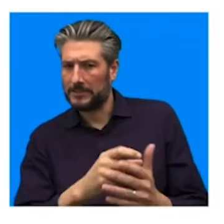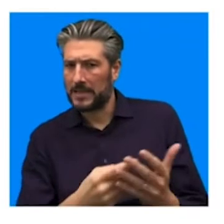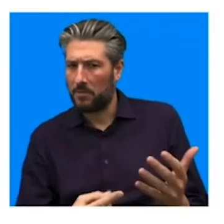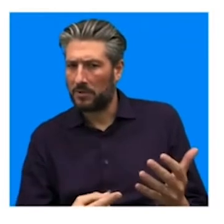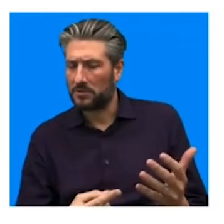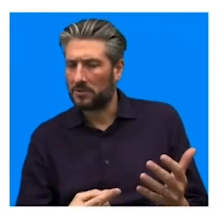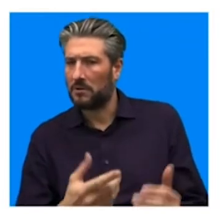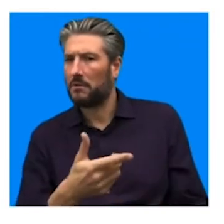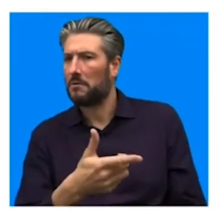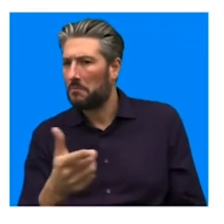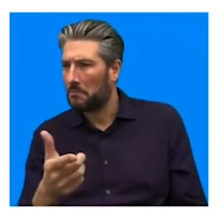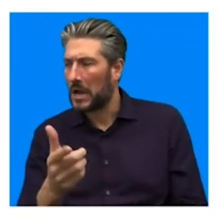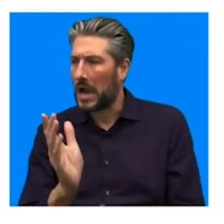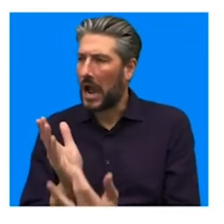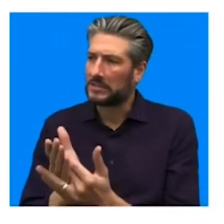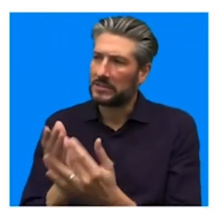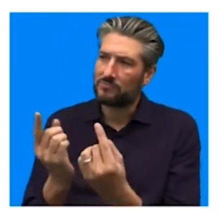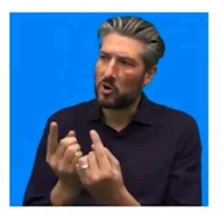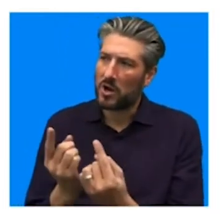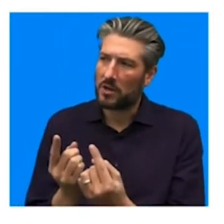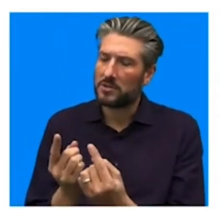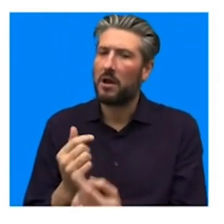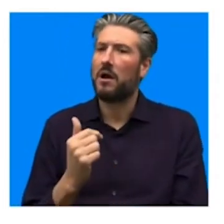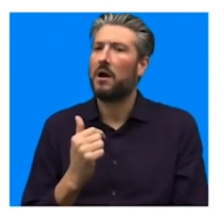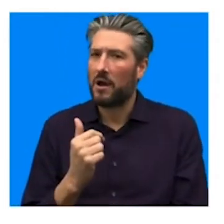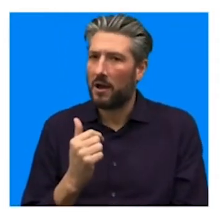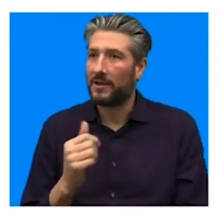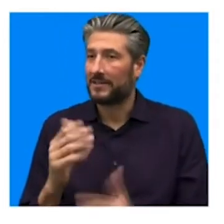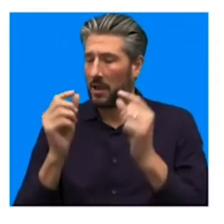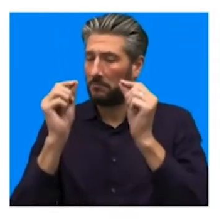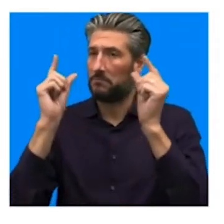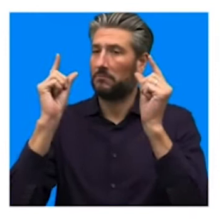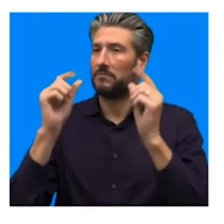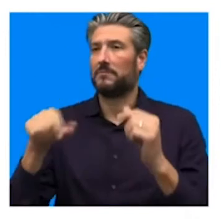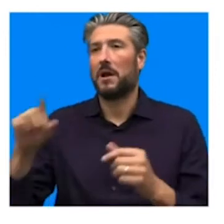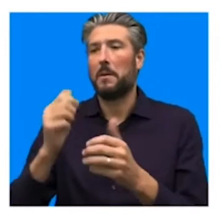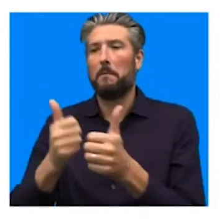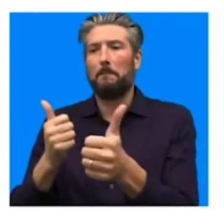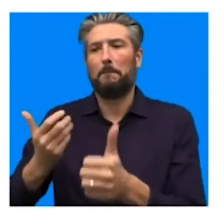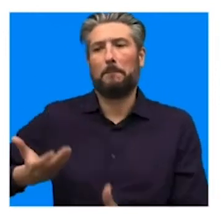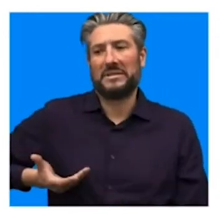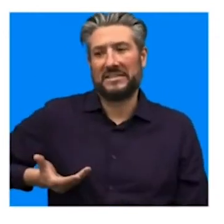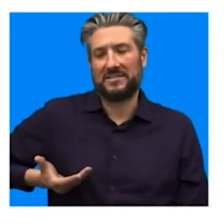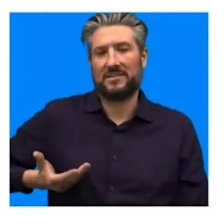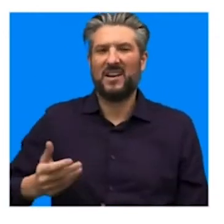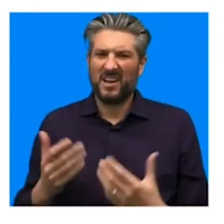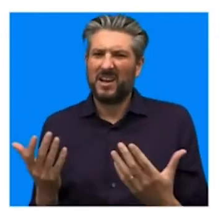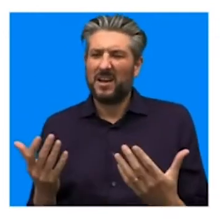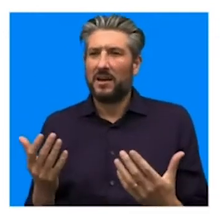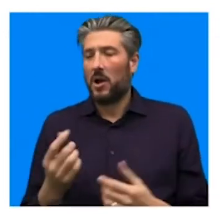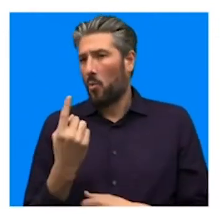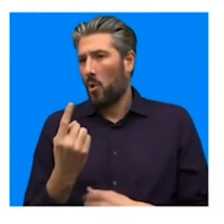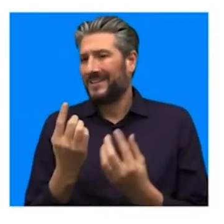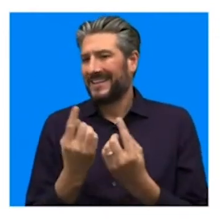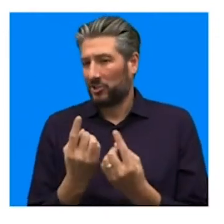we still have that awareness creation that's very important for the executives, for businesses to understand. What does disability even mean when